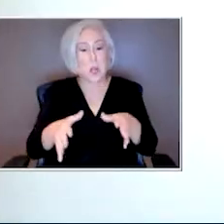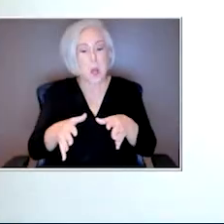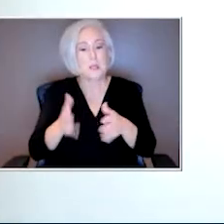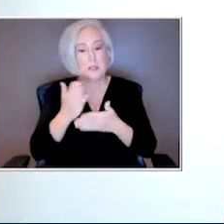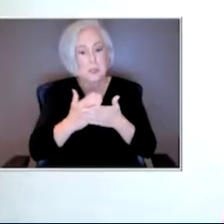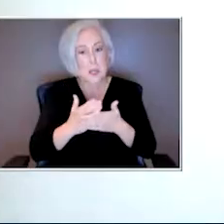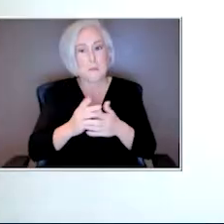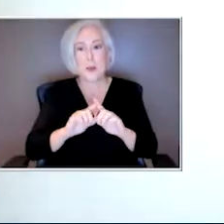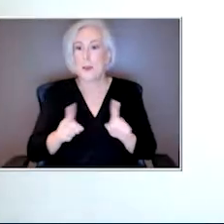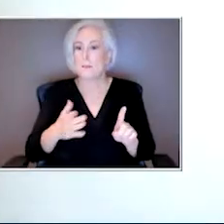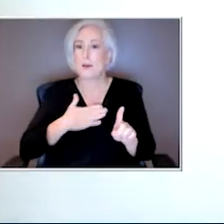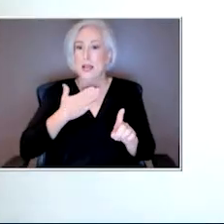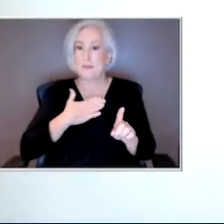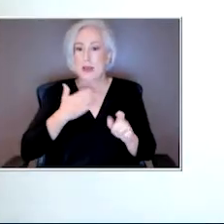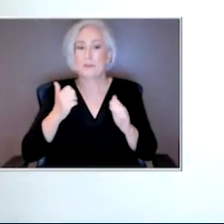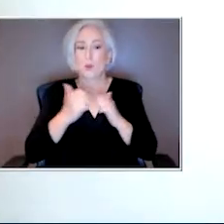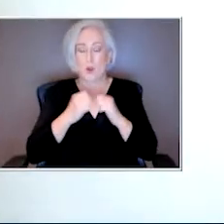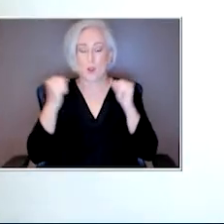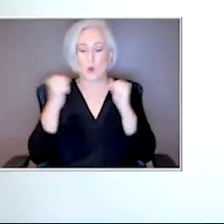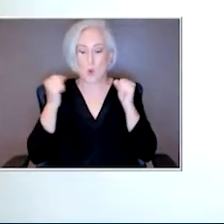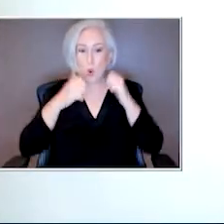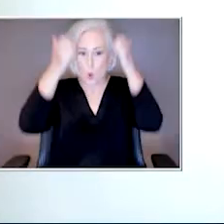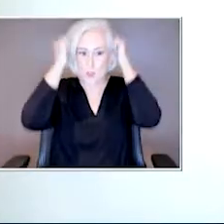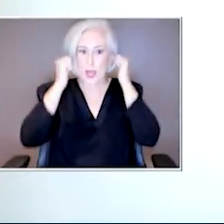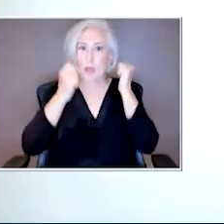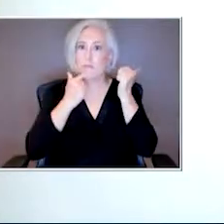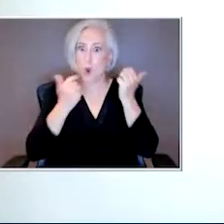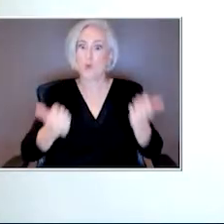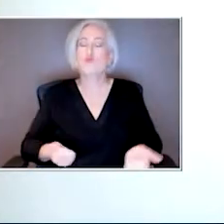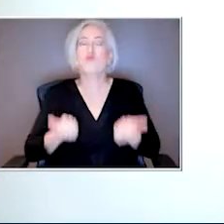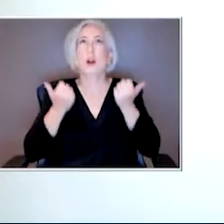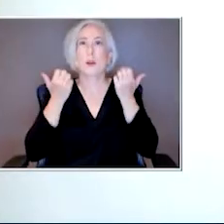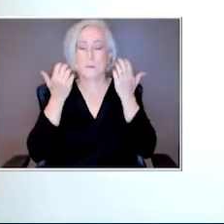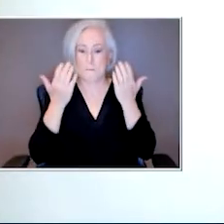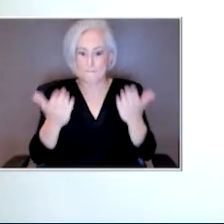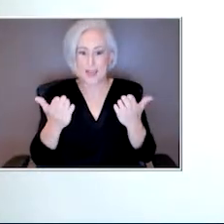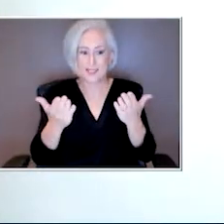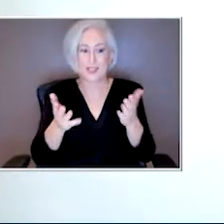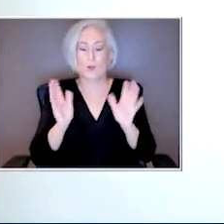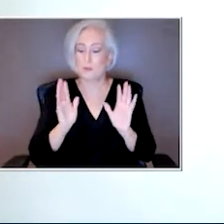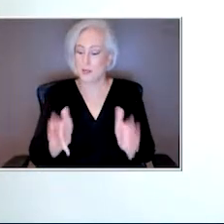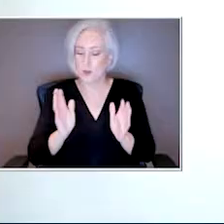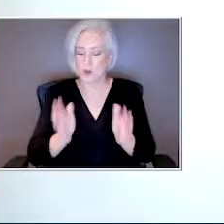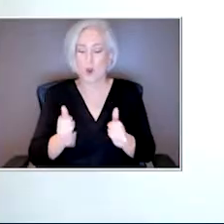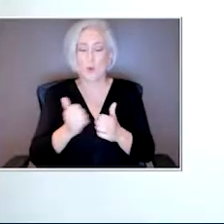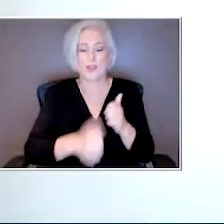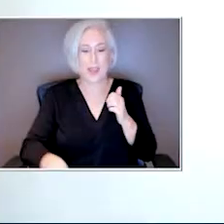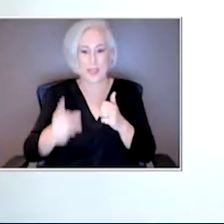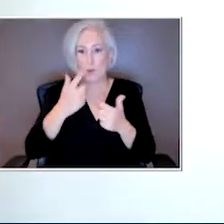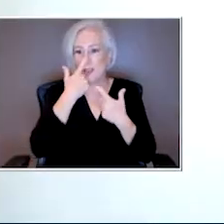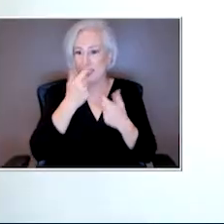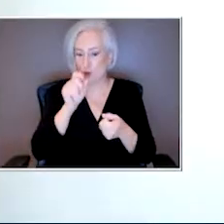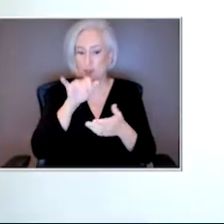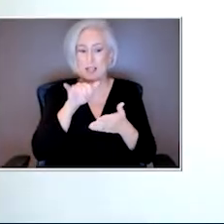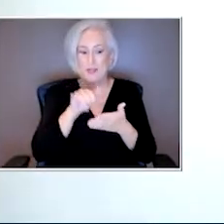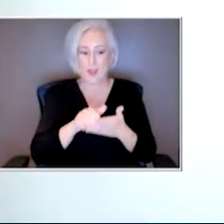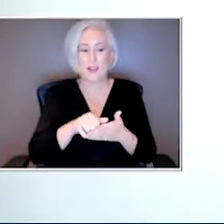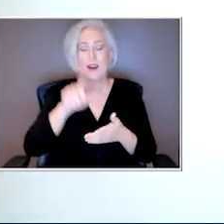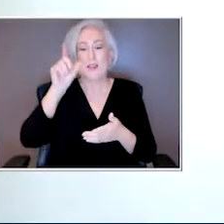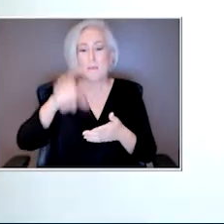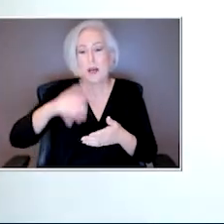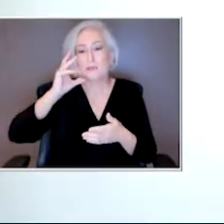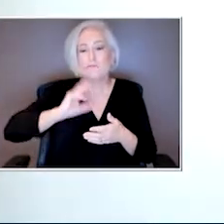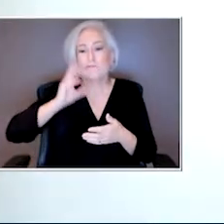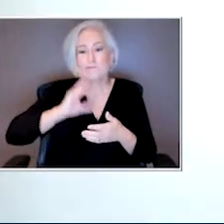happy with doing cold capping and would highly recommend it, and would absolutely talk to anybody that's interested in doing it that has to go through chemo in the